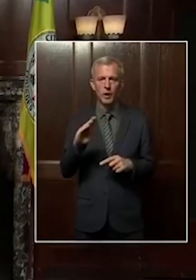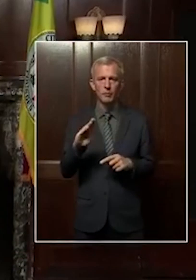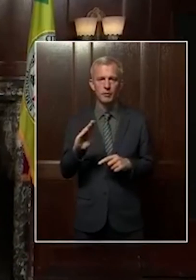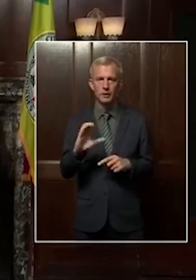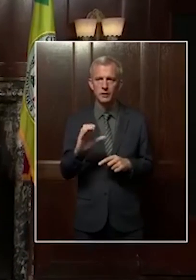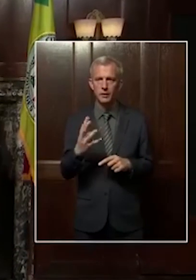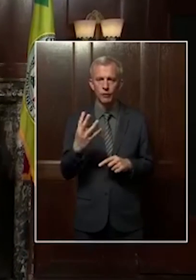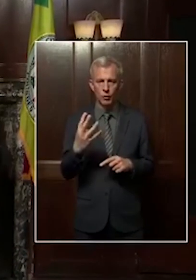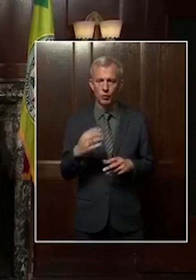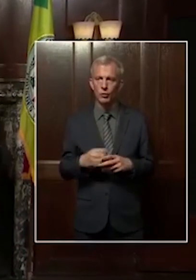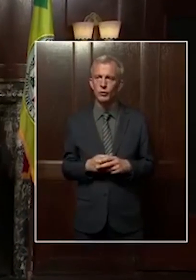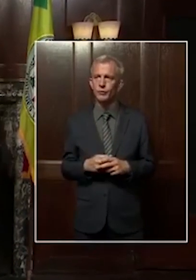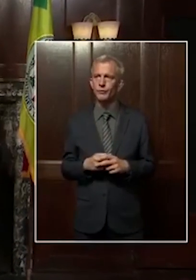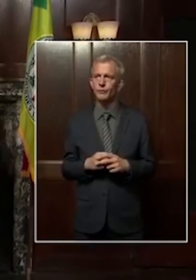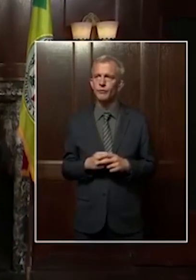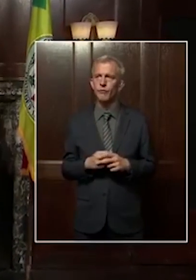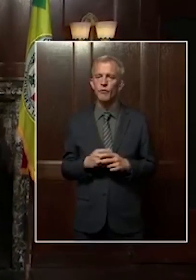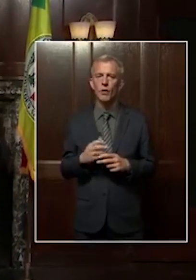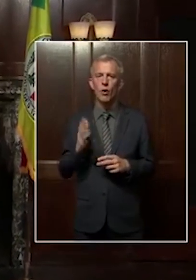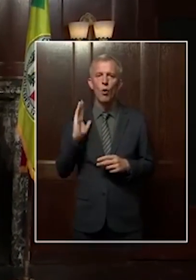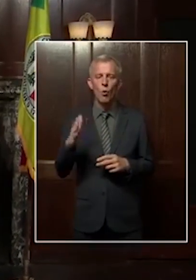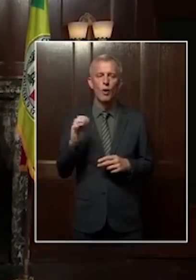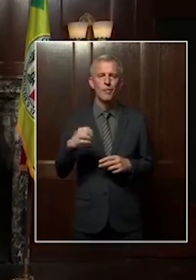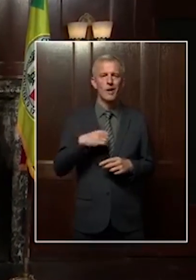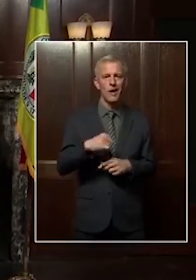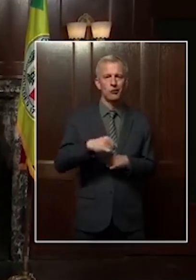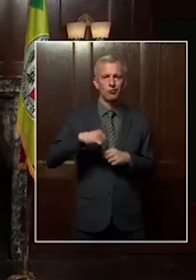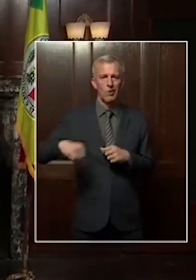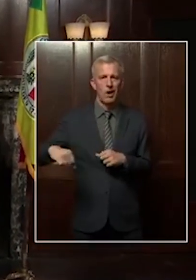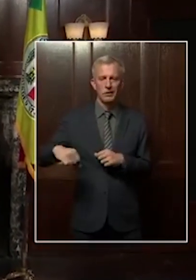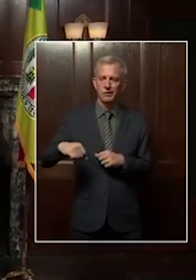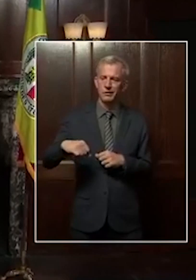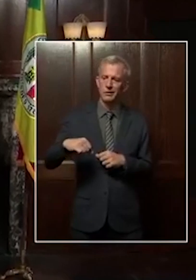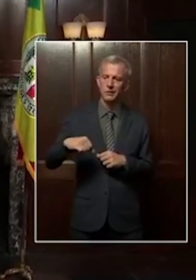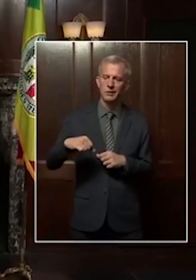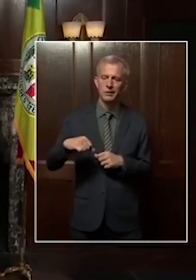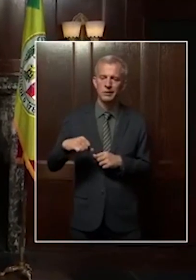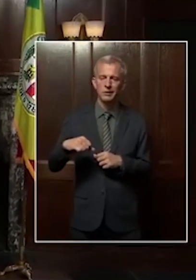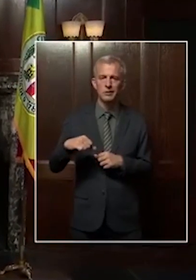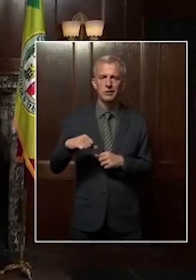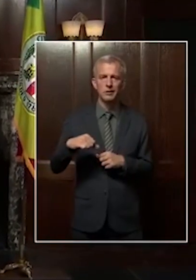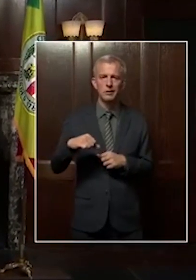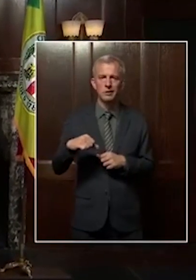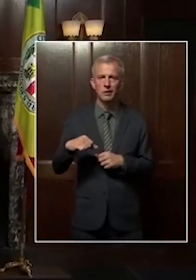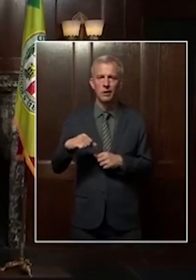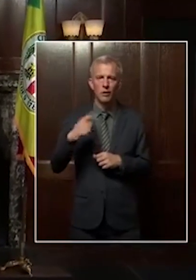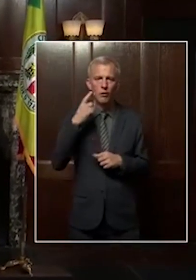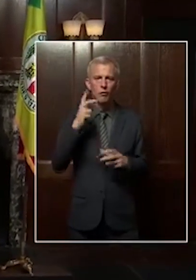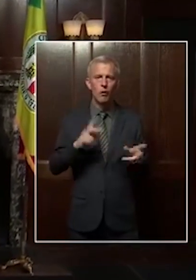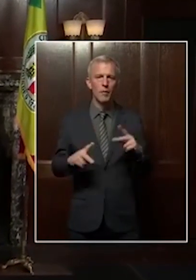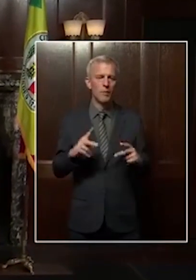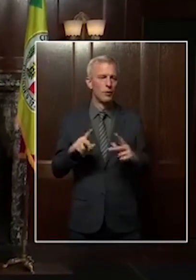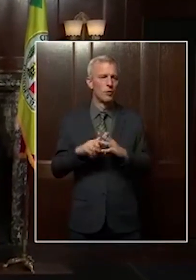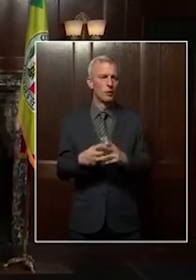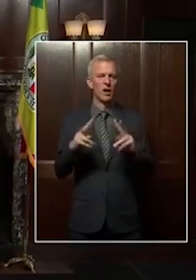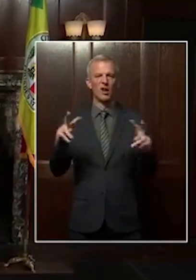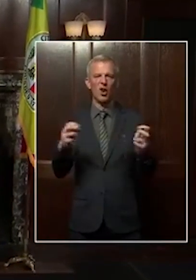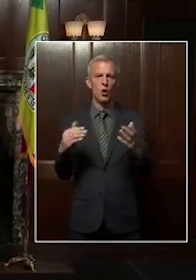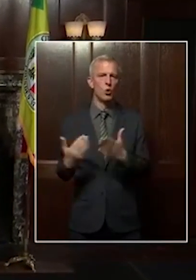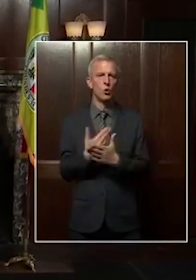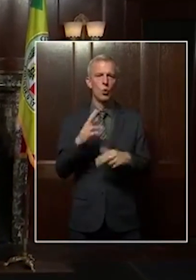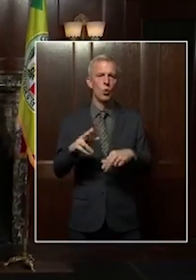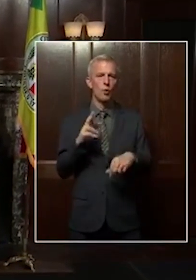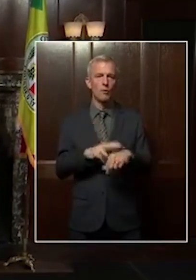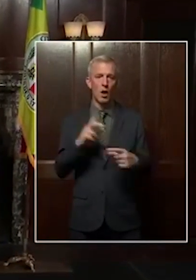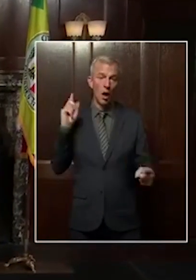There is going to be a reluctance overall for people to begin a new normal until there